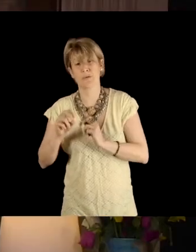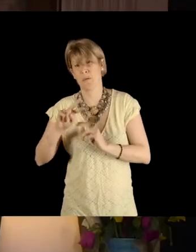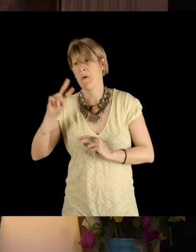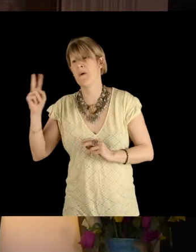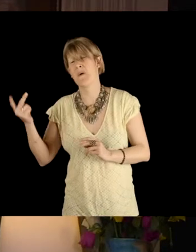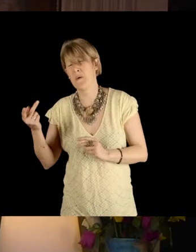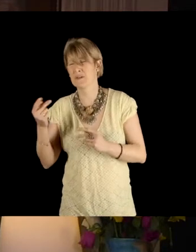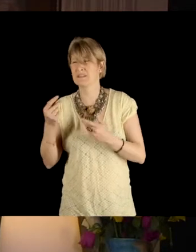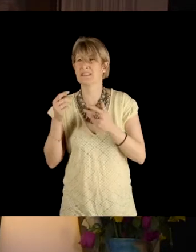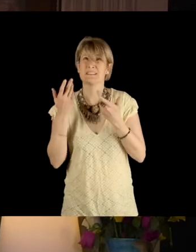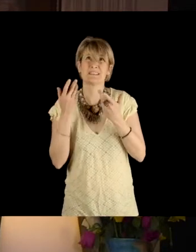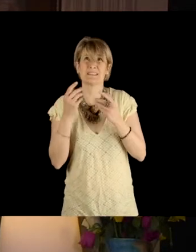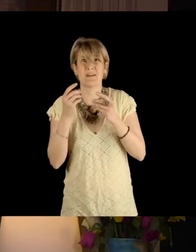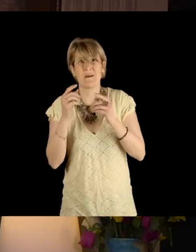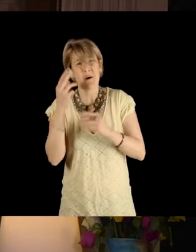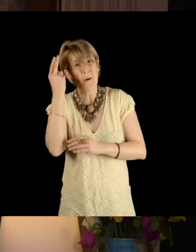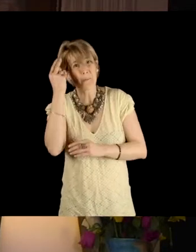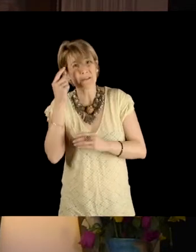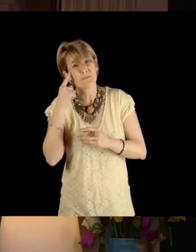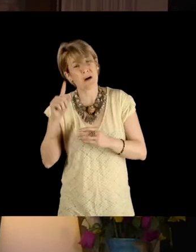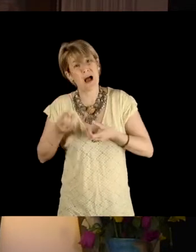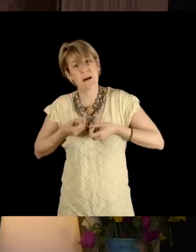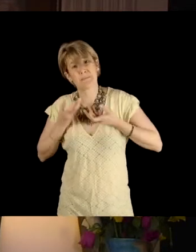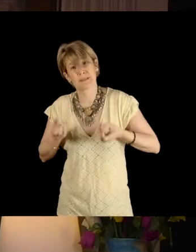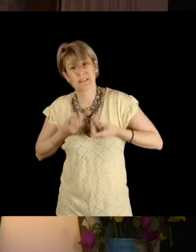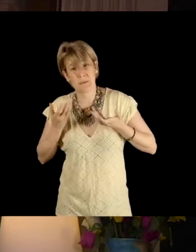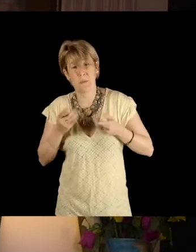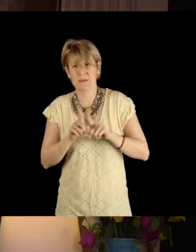we will be doing this cleaning only for about 10 minutes or so.